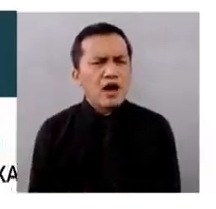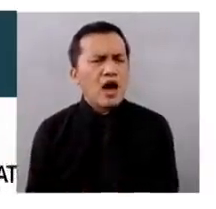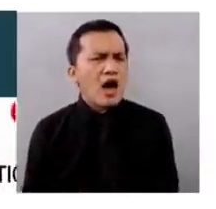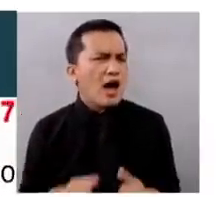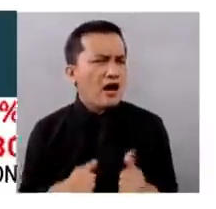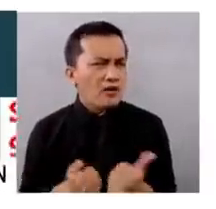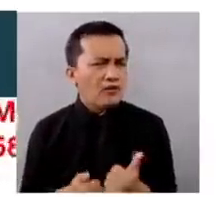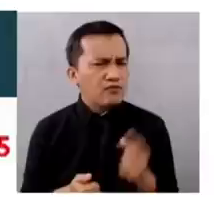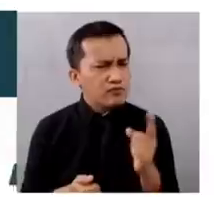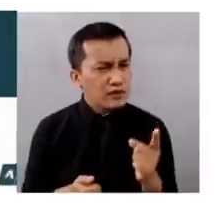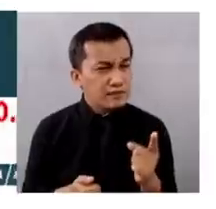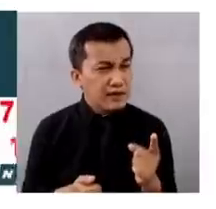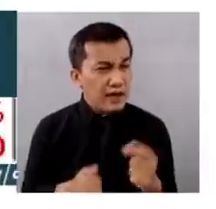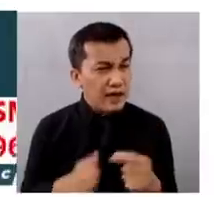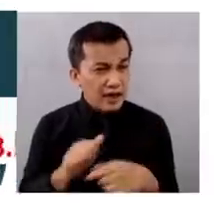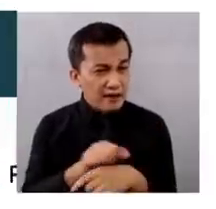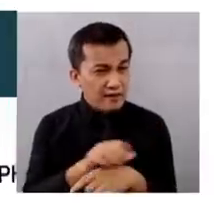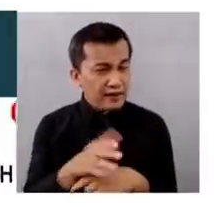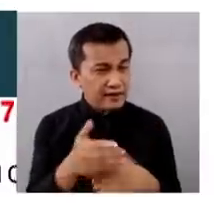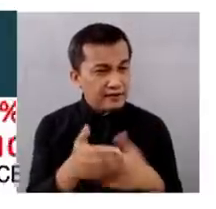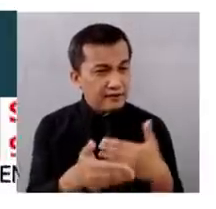this going to affect the process?